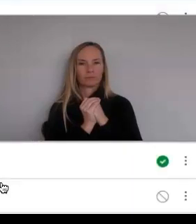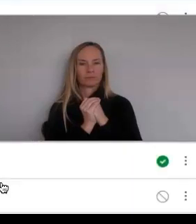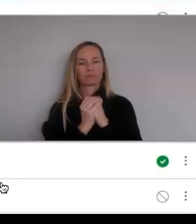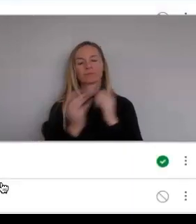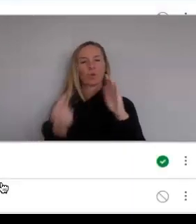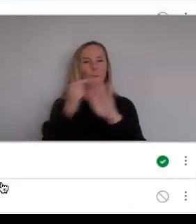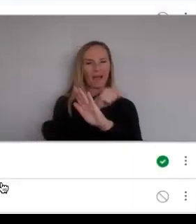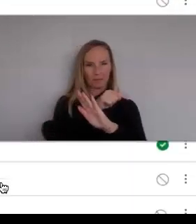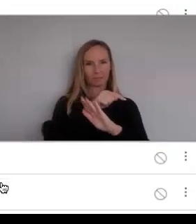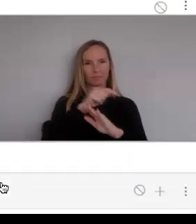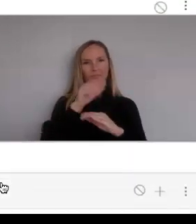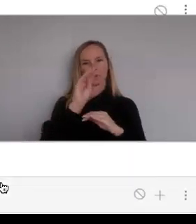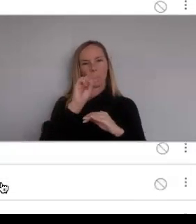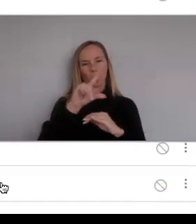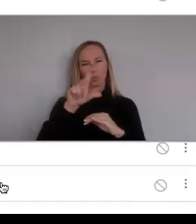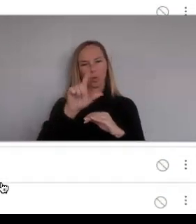Okay.